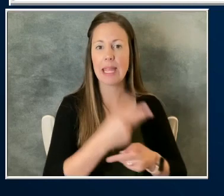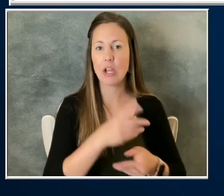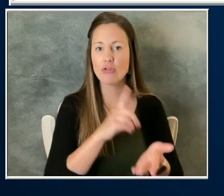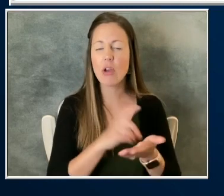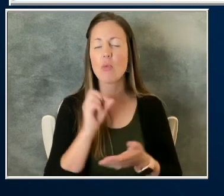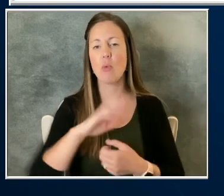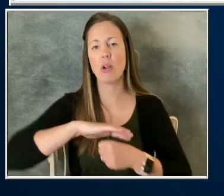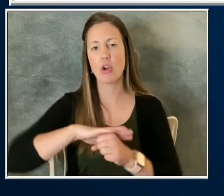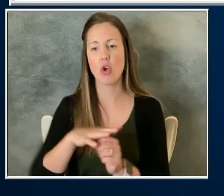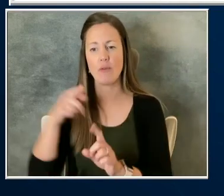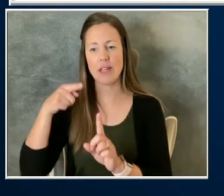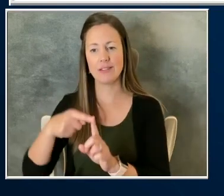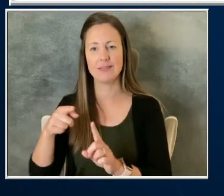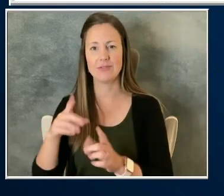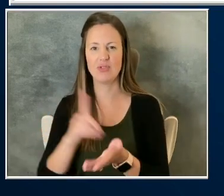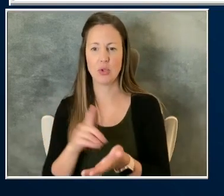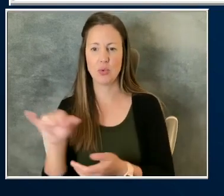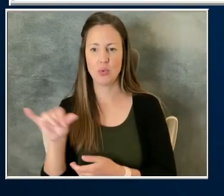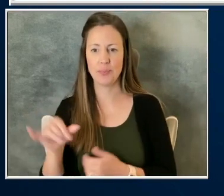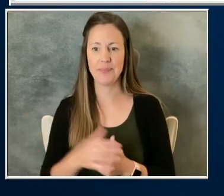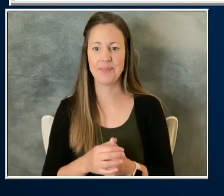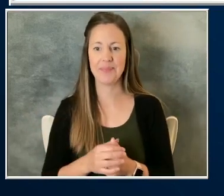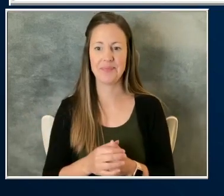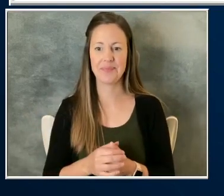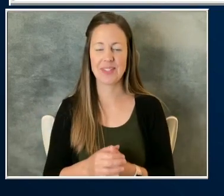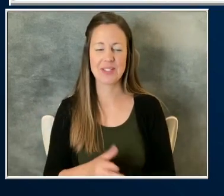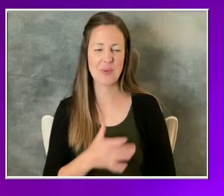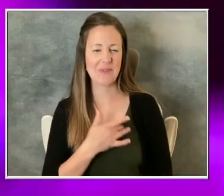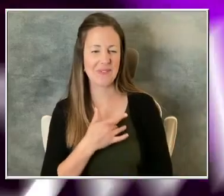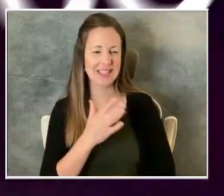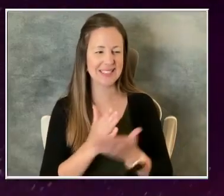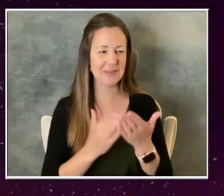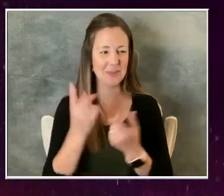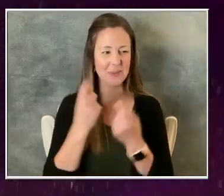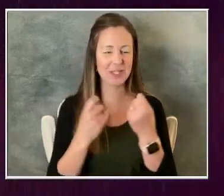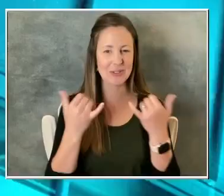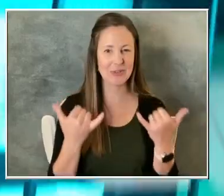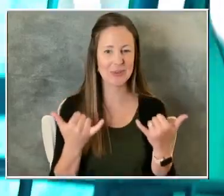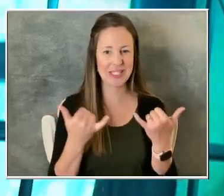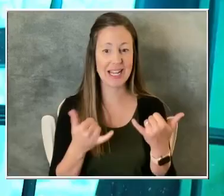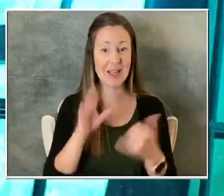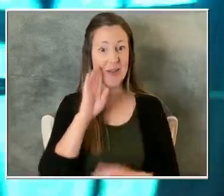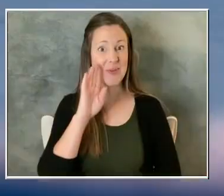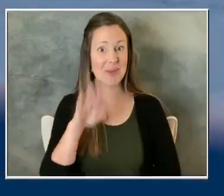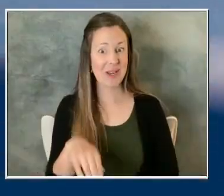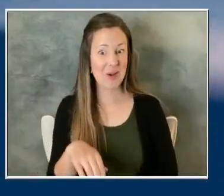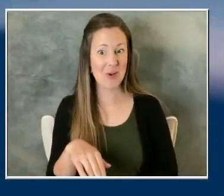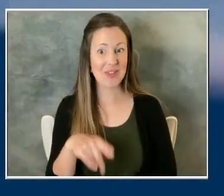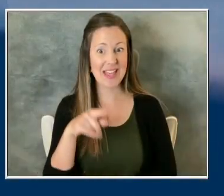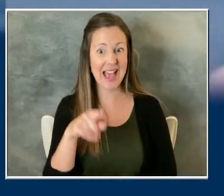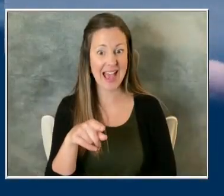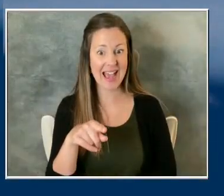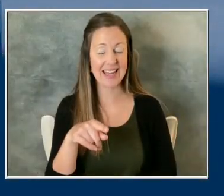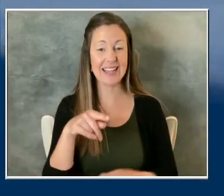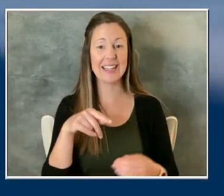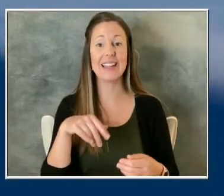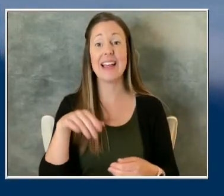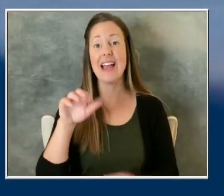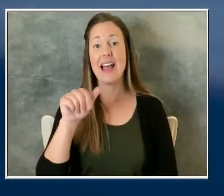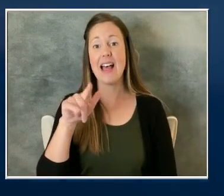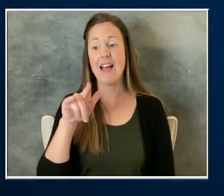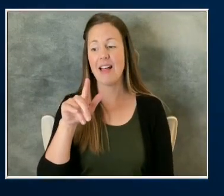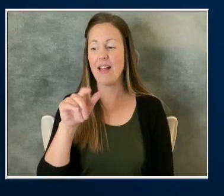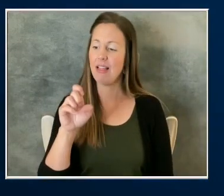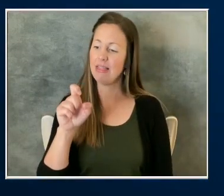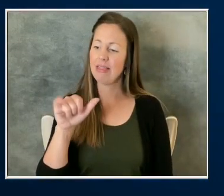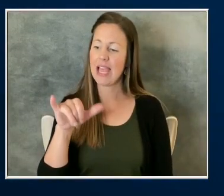All right, so I bet there's some questions out there today, and we know that in Studio B is Alexis Del Cid. Alexis, how you doing